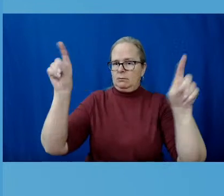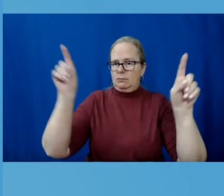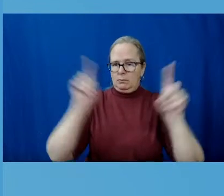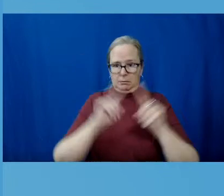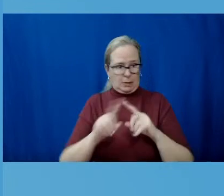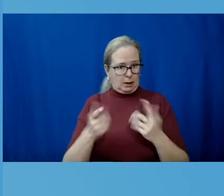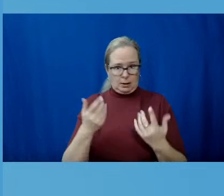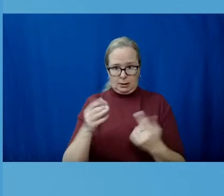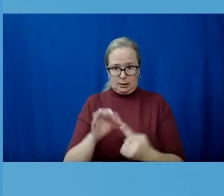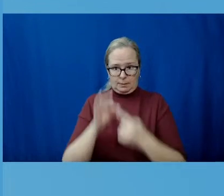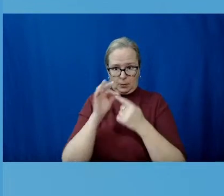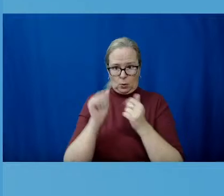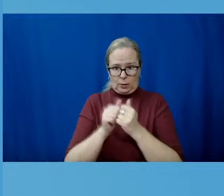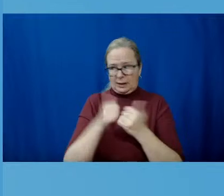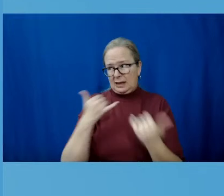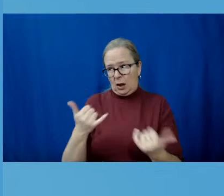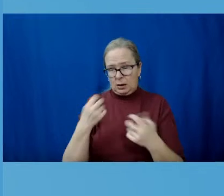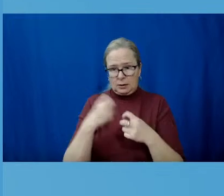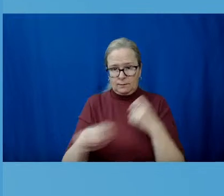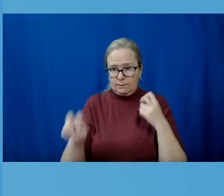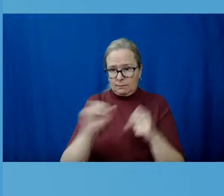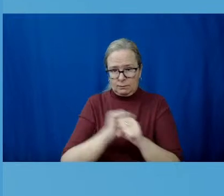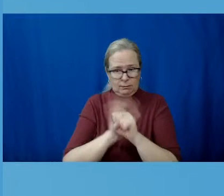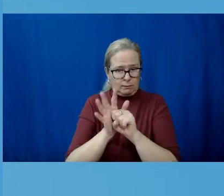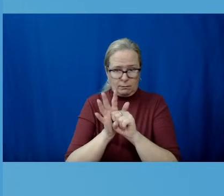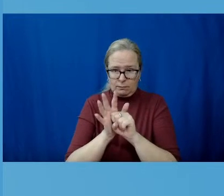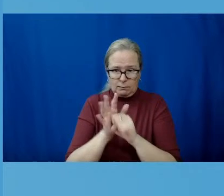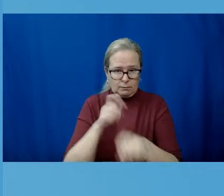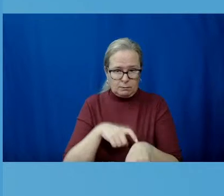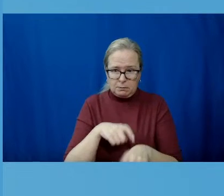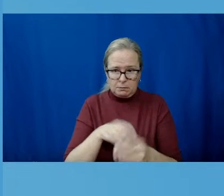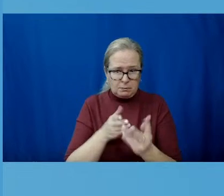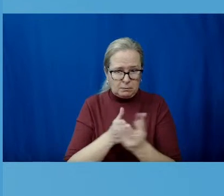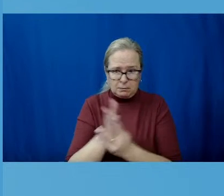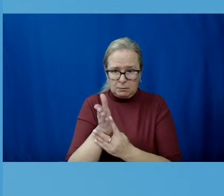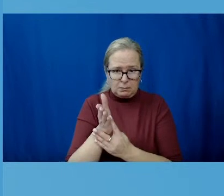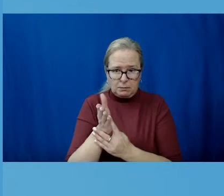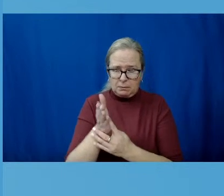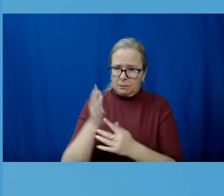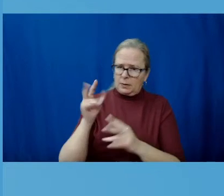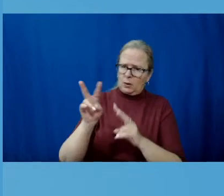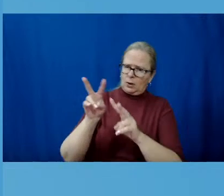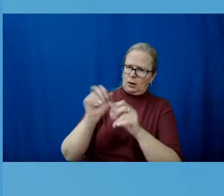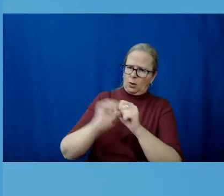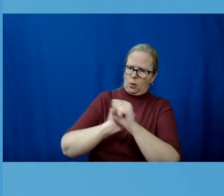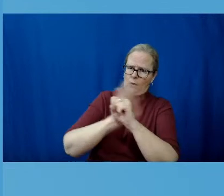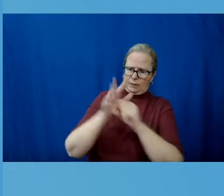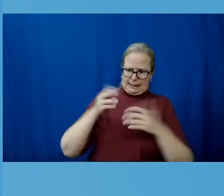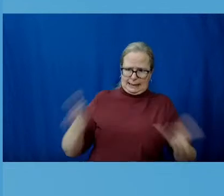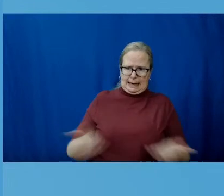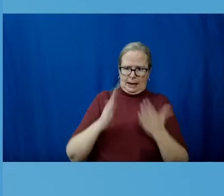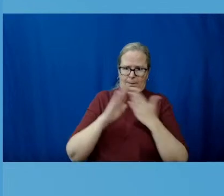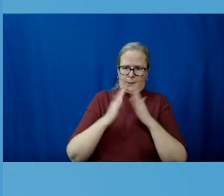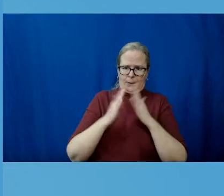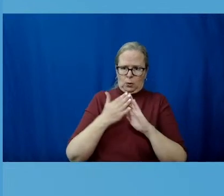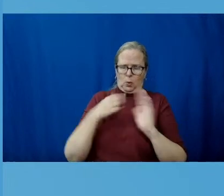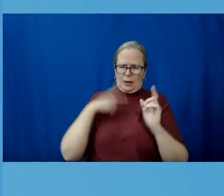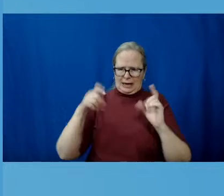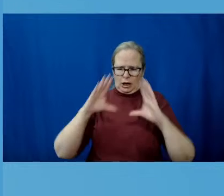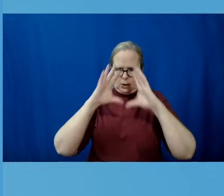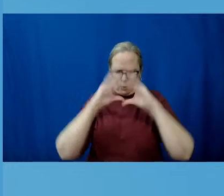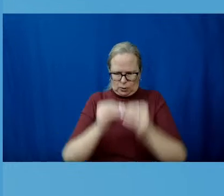and we need to stamp that out. But that just doesn't exist. And I think in the absence of that, the question of accountability really comes